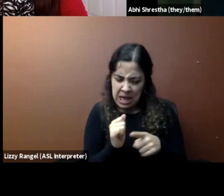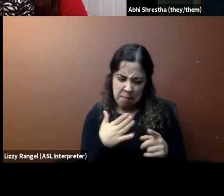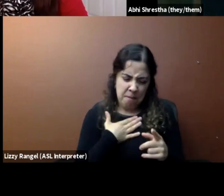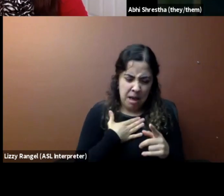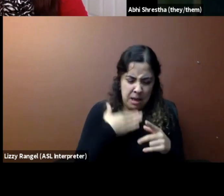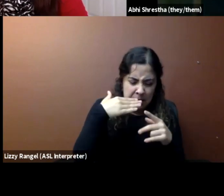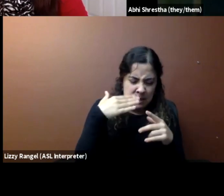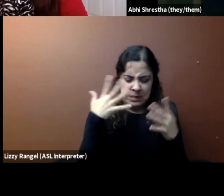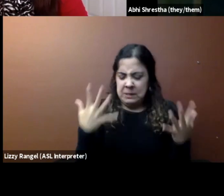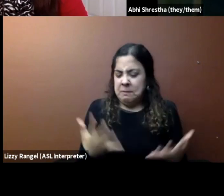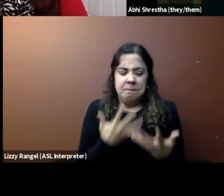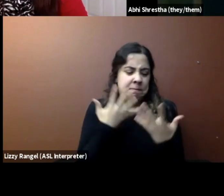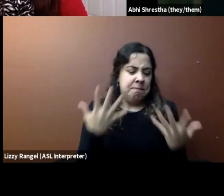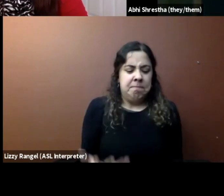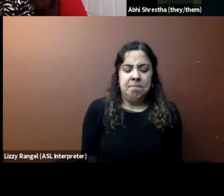my